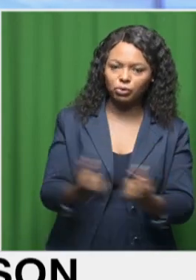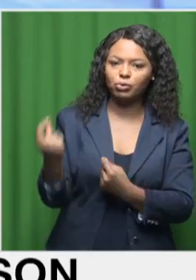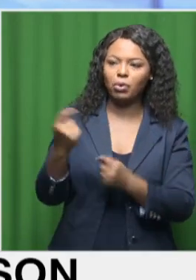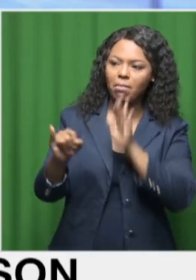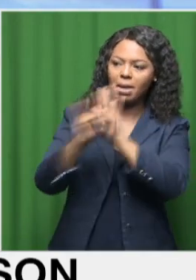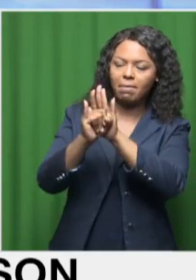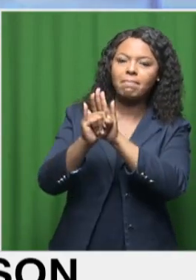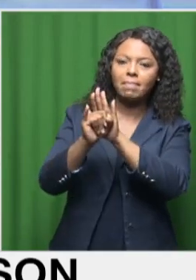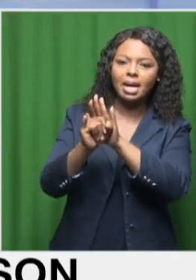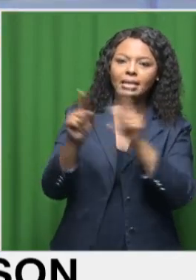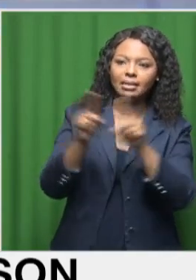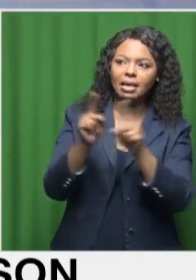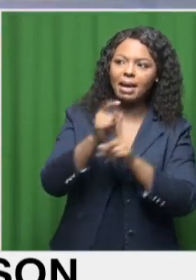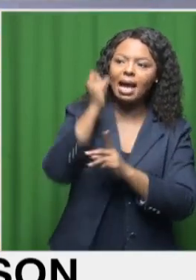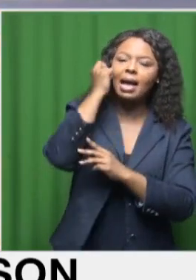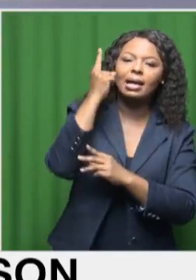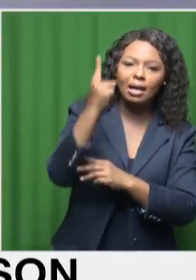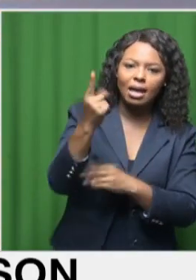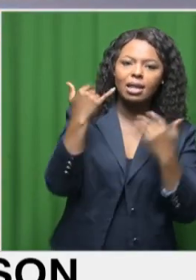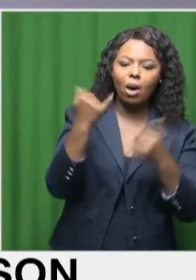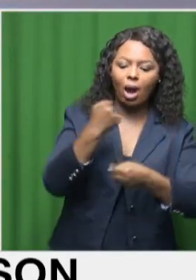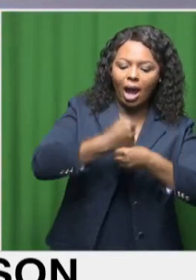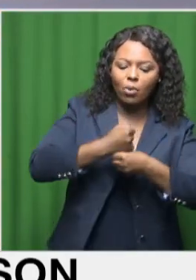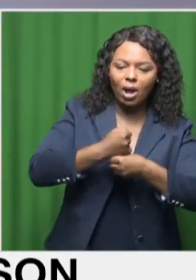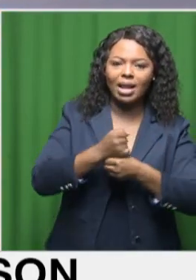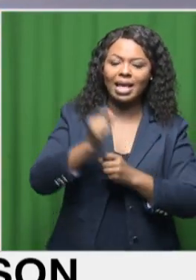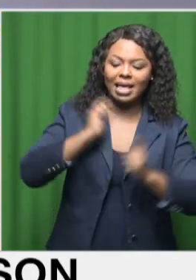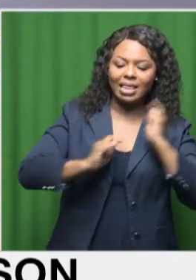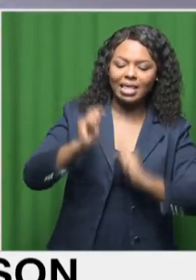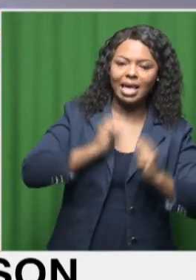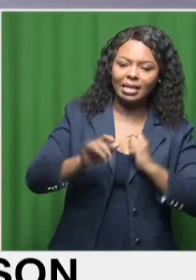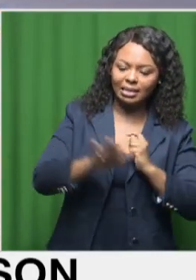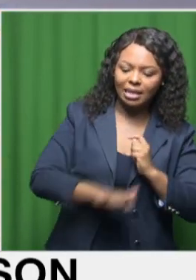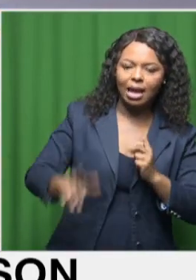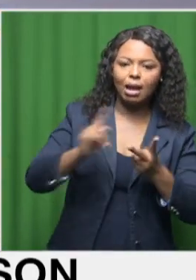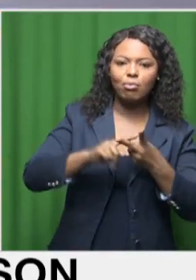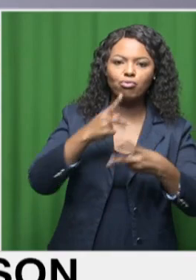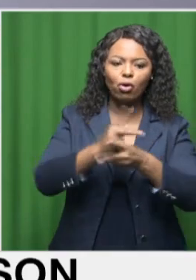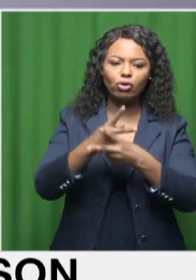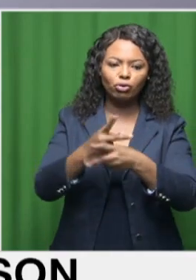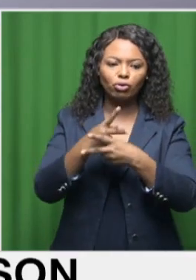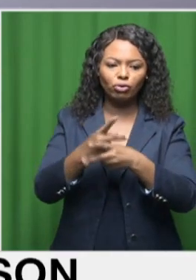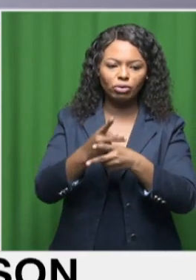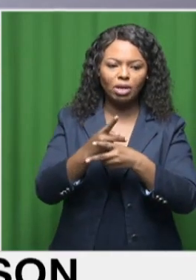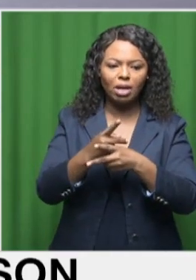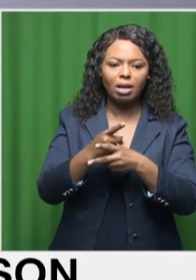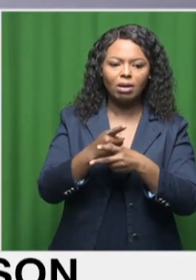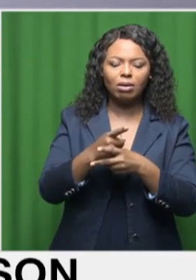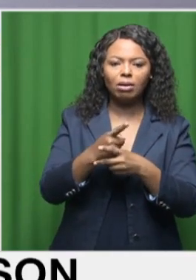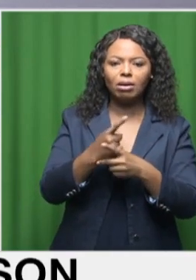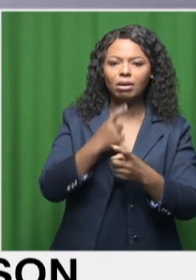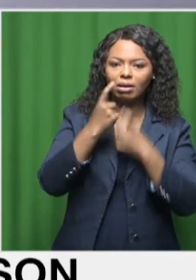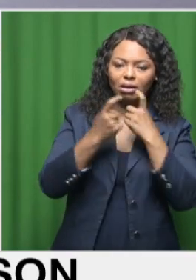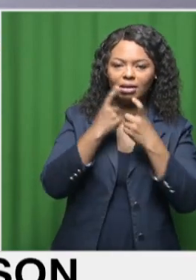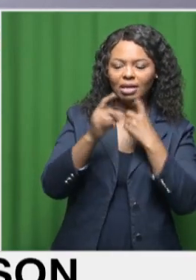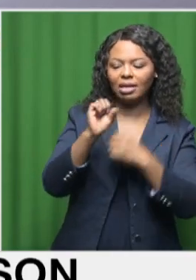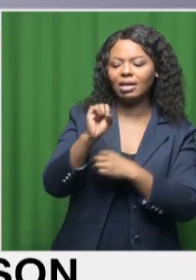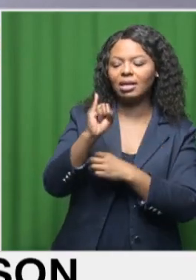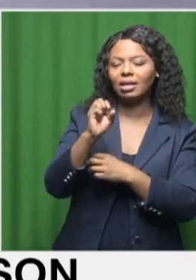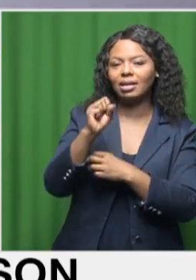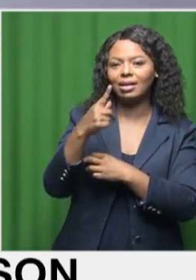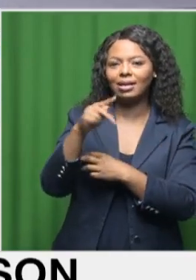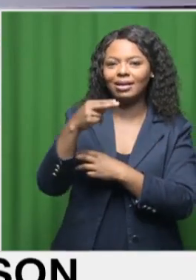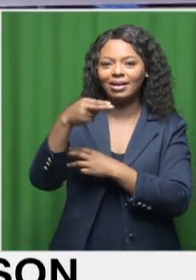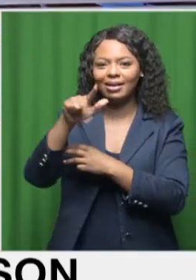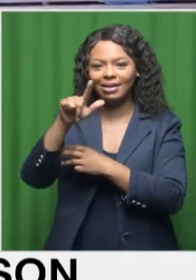have also a sense that almost biannually the theatre produces a Gibson Kente. So you have an